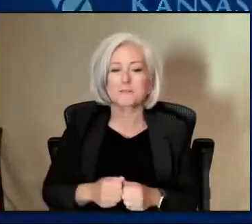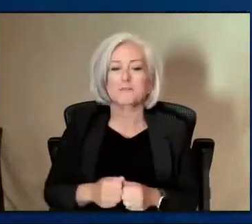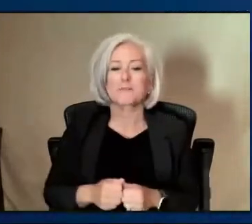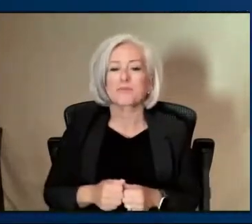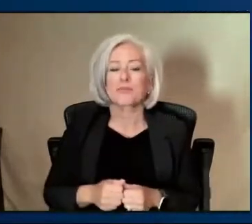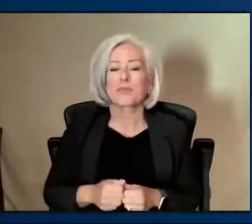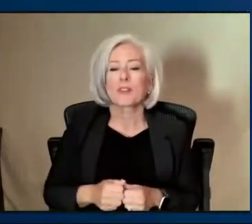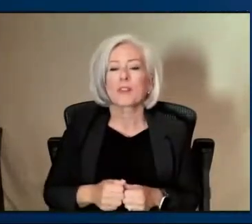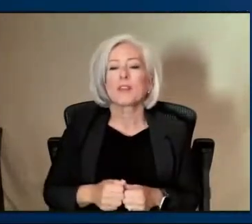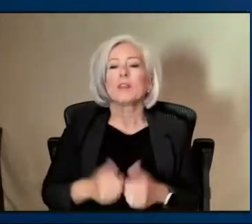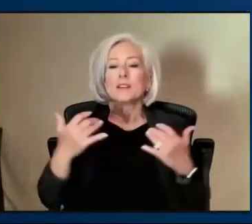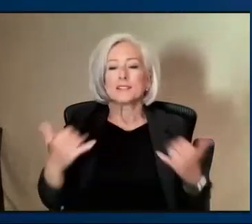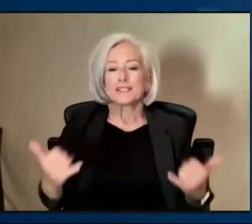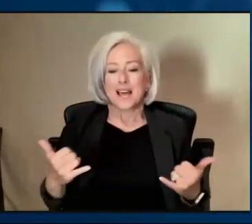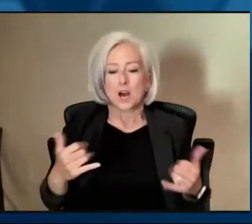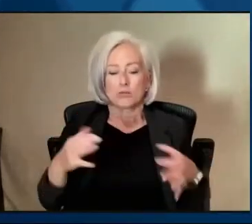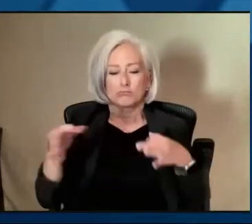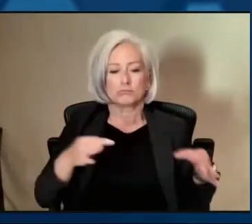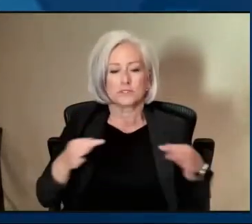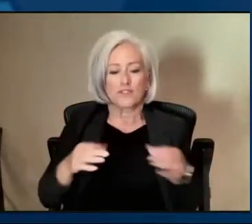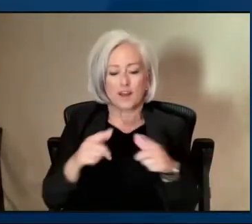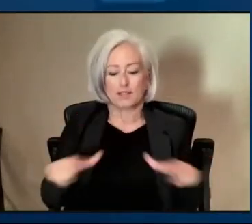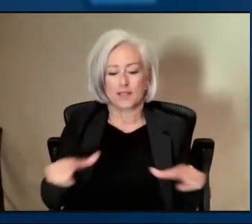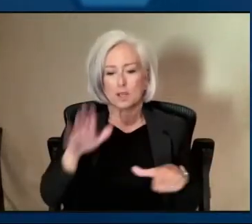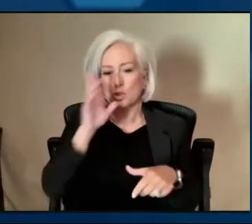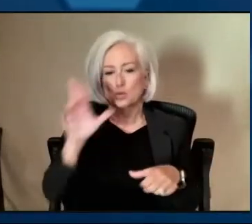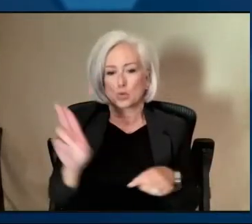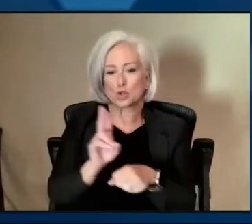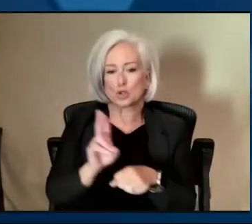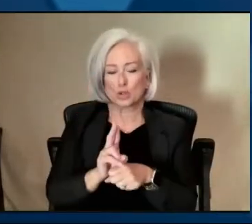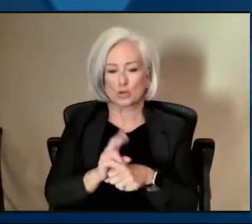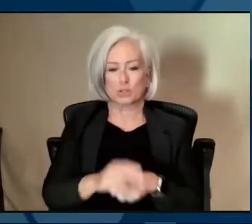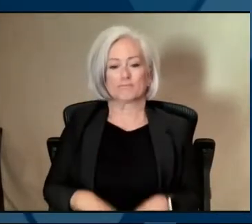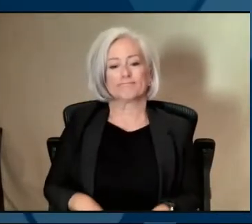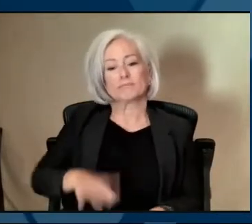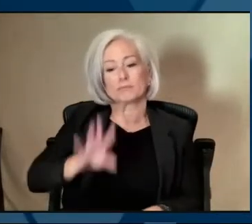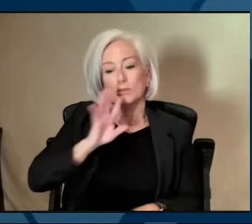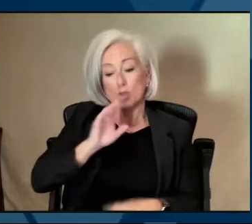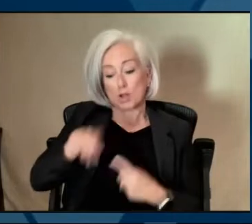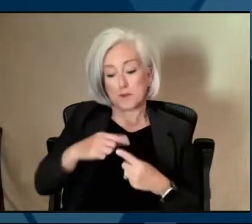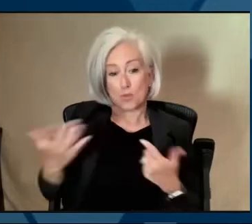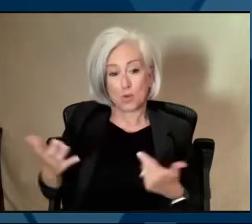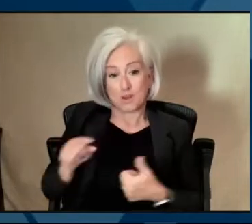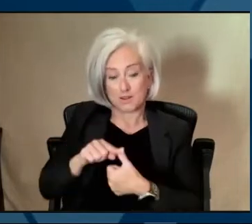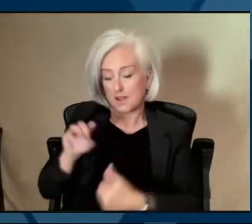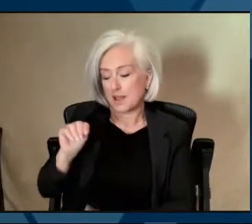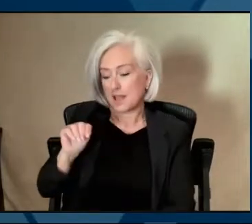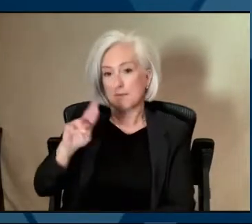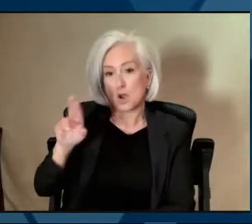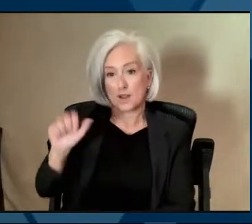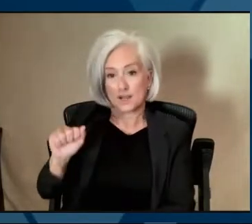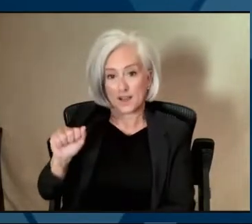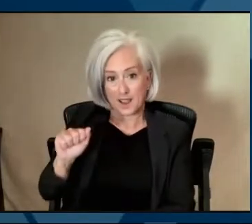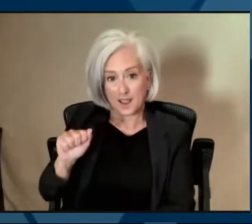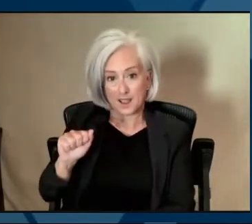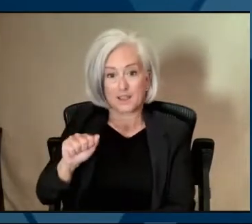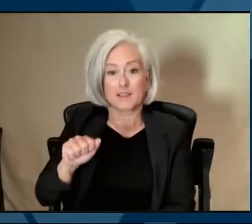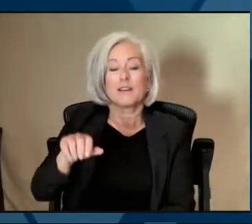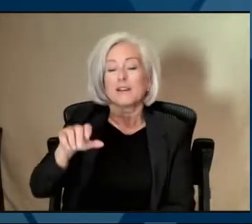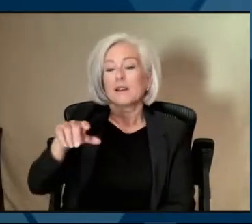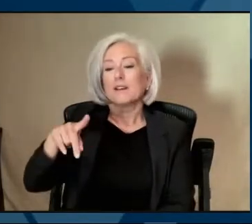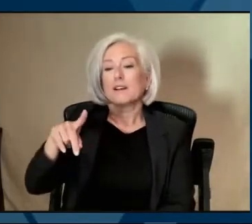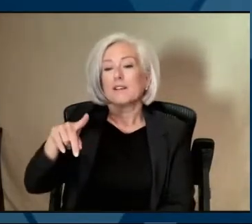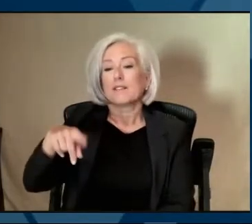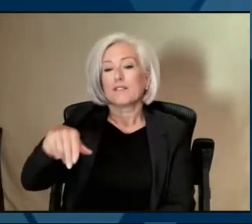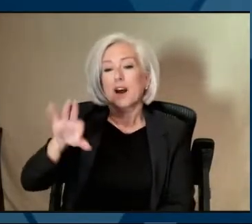some language you're going to hear us use. We've talked about mRNA, Pfizer, BioNTech, Moderna, are